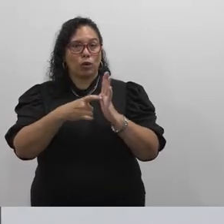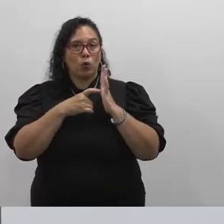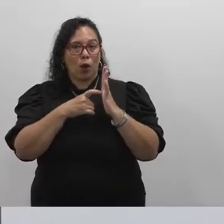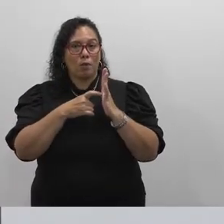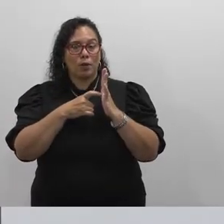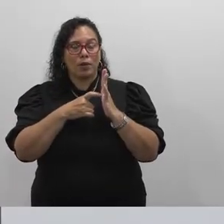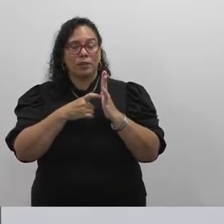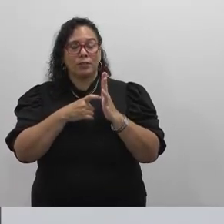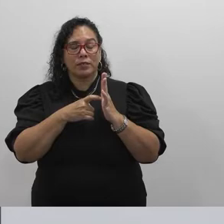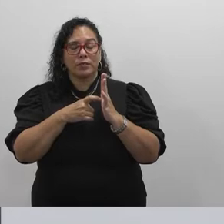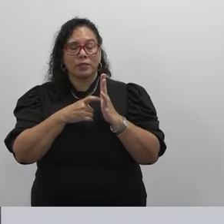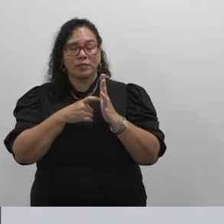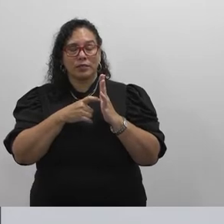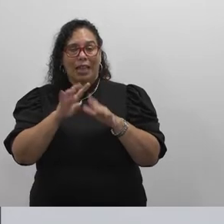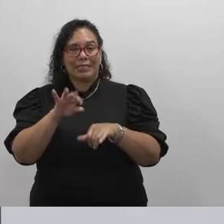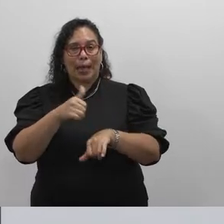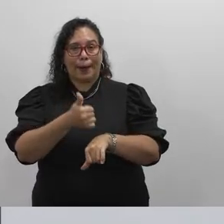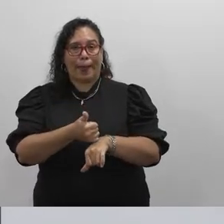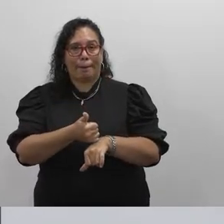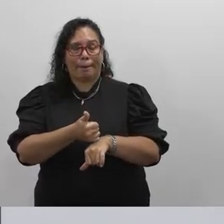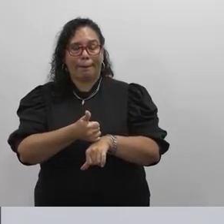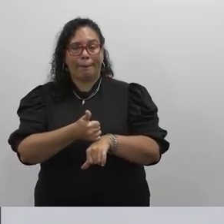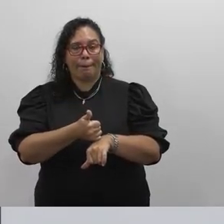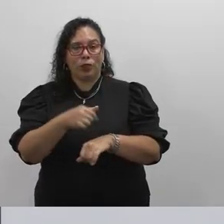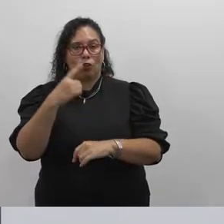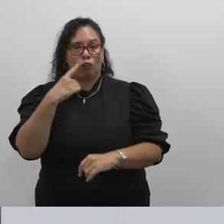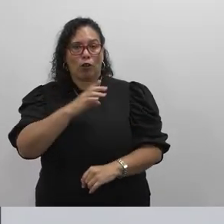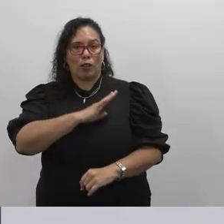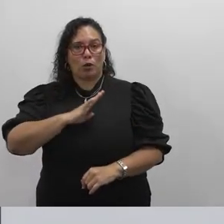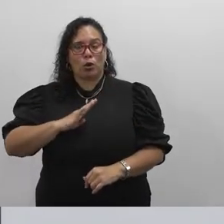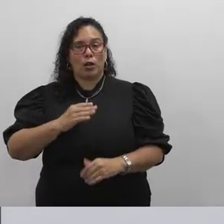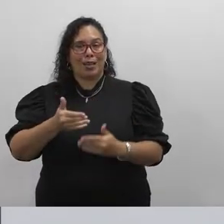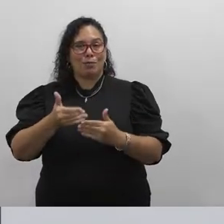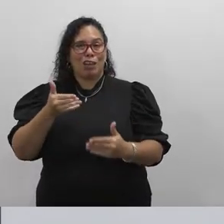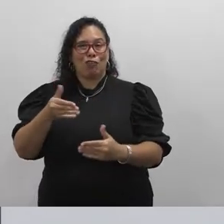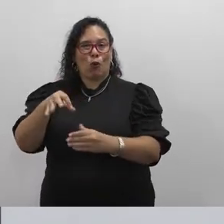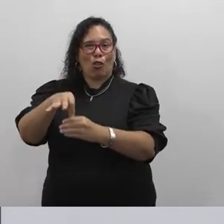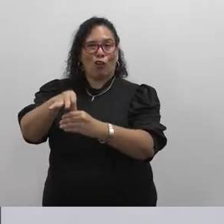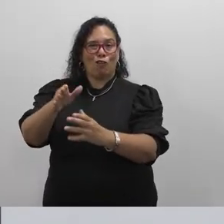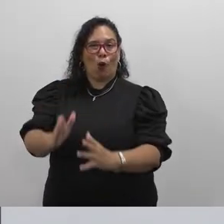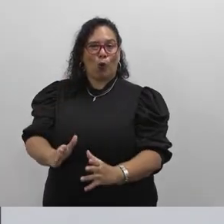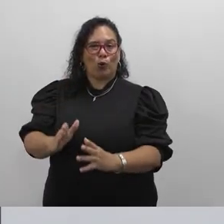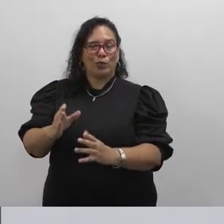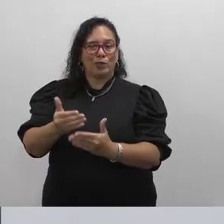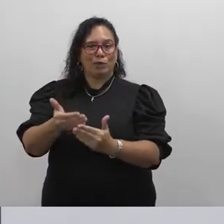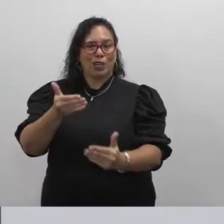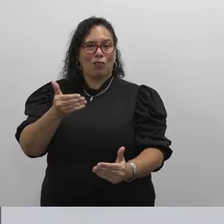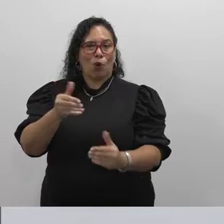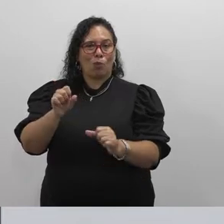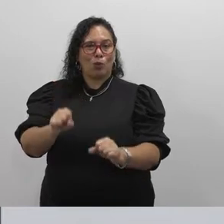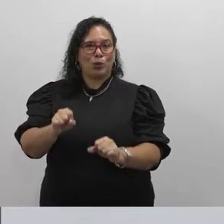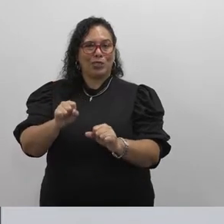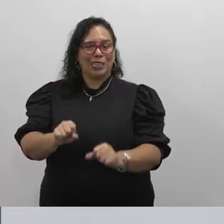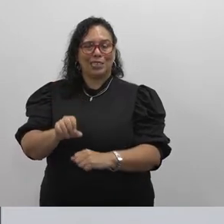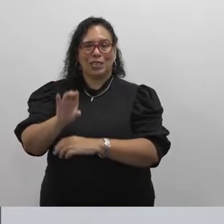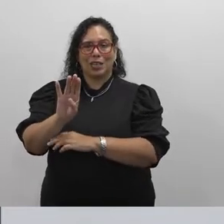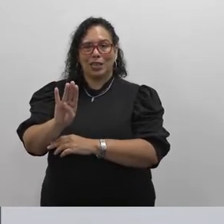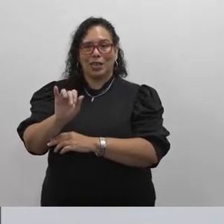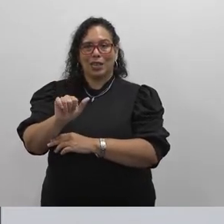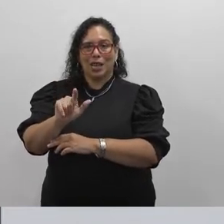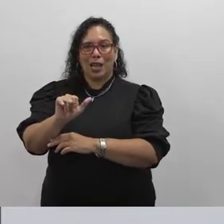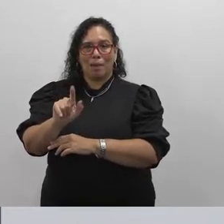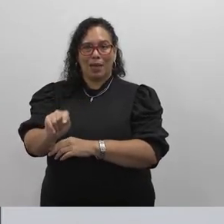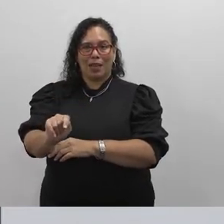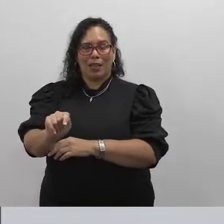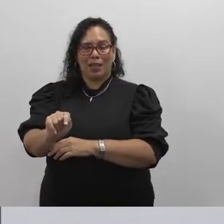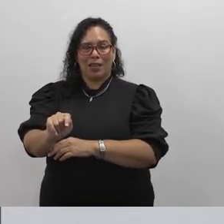upon board members is before getting before the registrar of voters and putting this on a potential ballot for voters to vote on, we